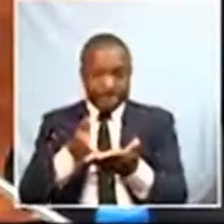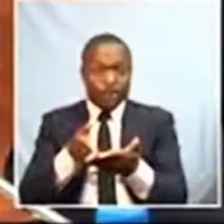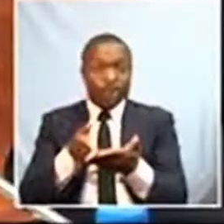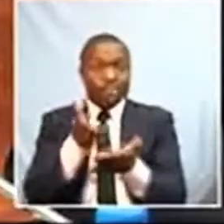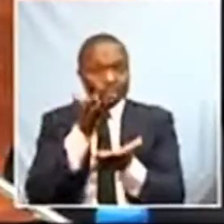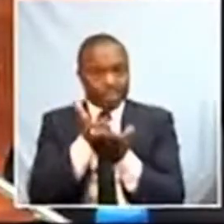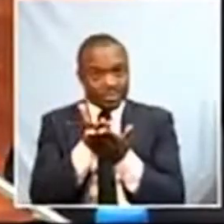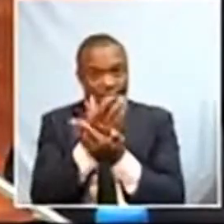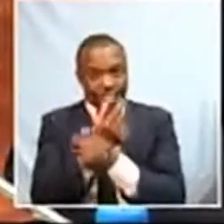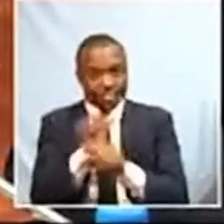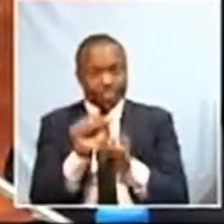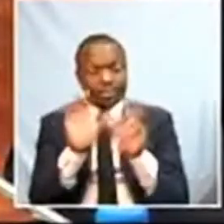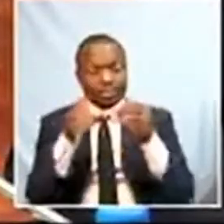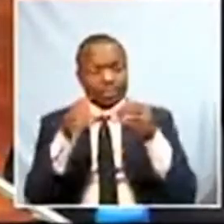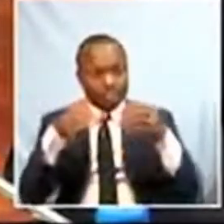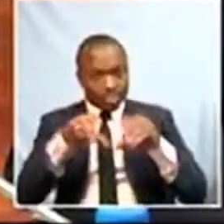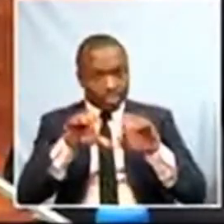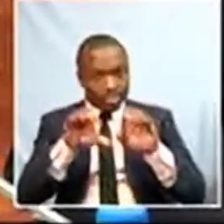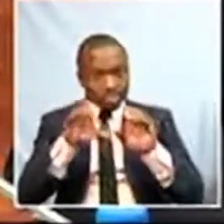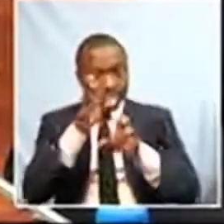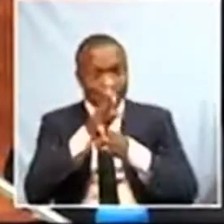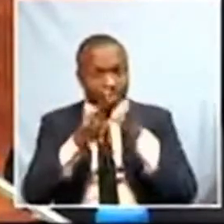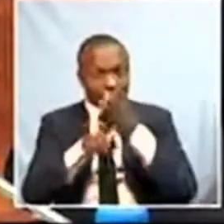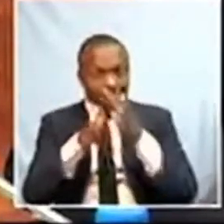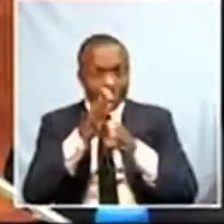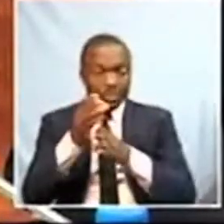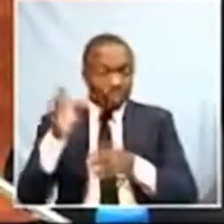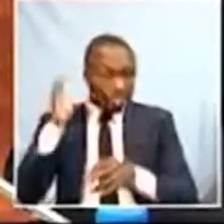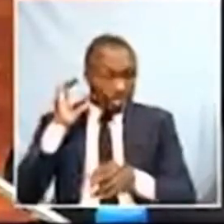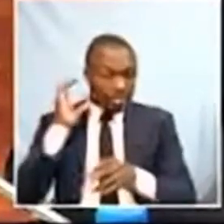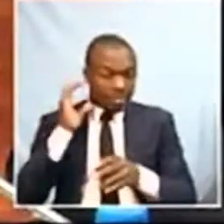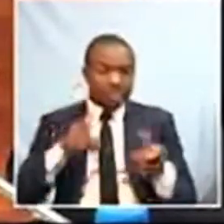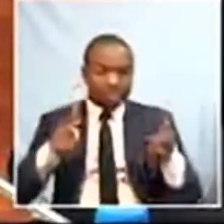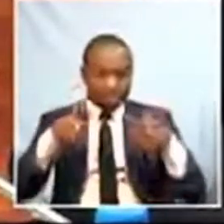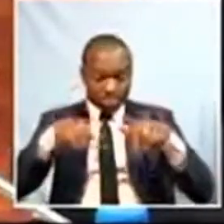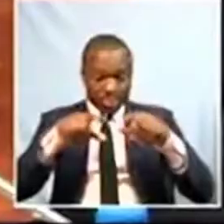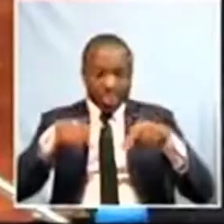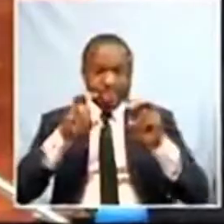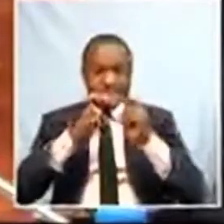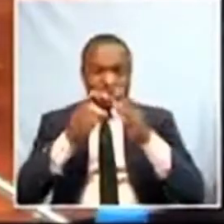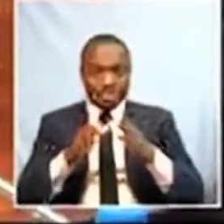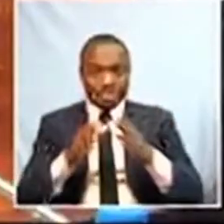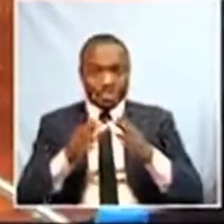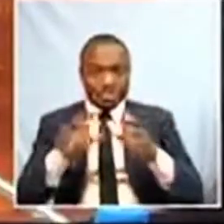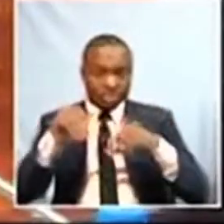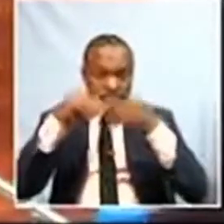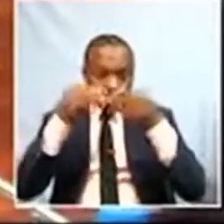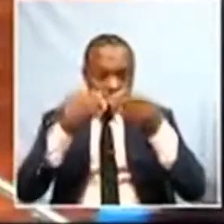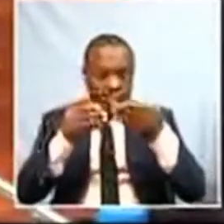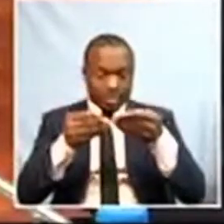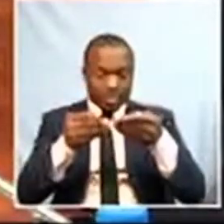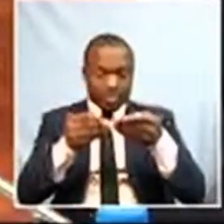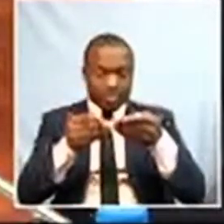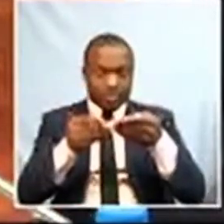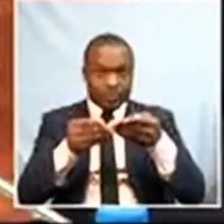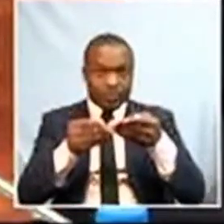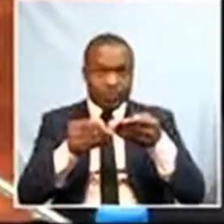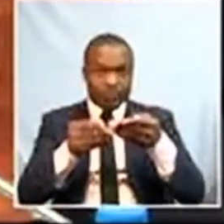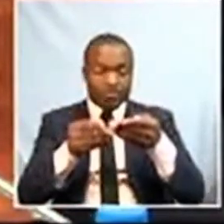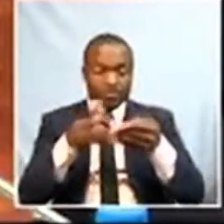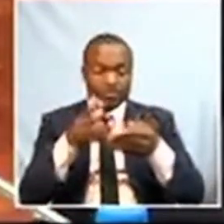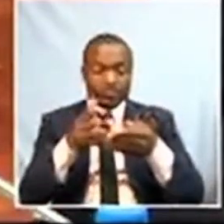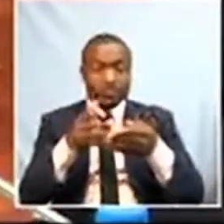Remedial measure. The council will continue to build capacity on local contractors to improve delivery period.